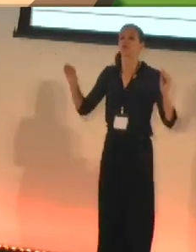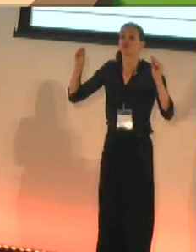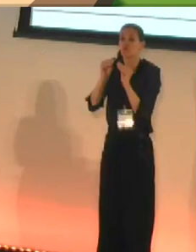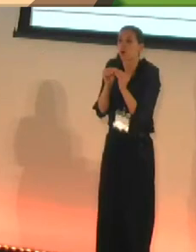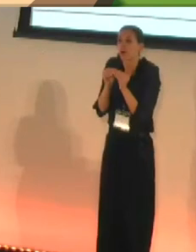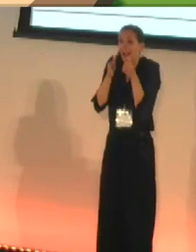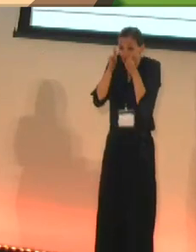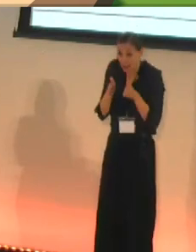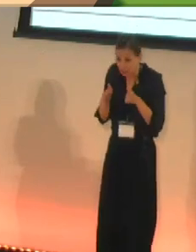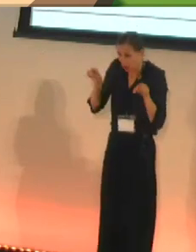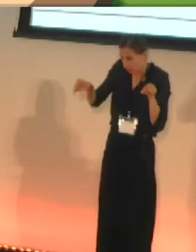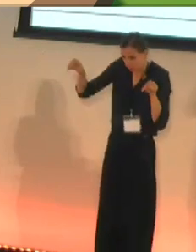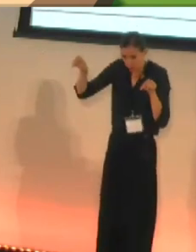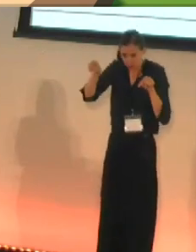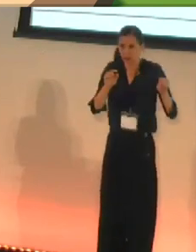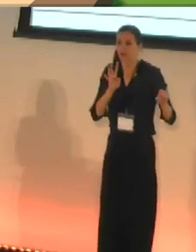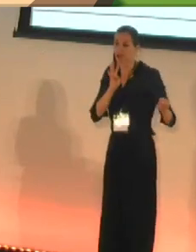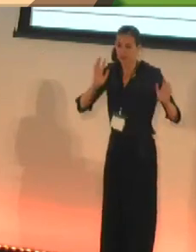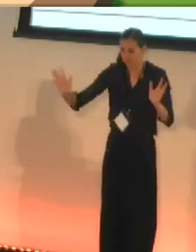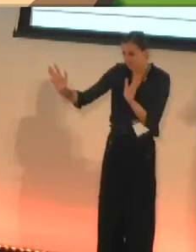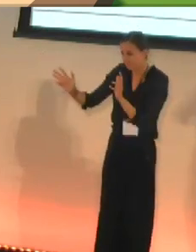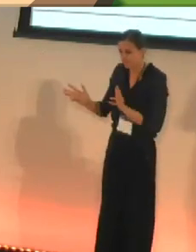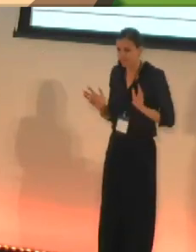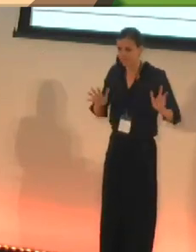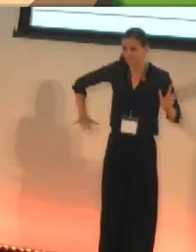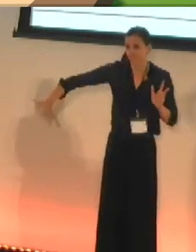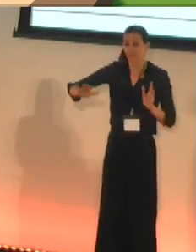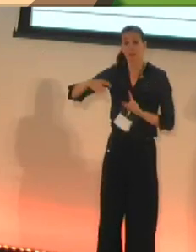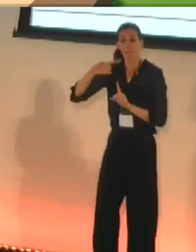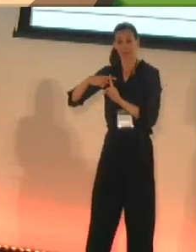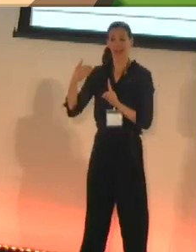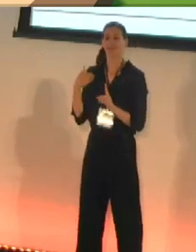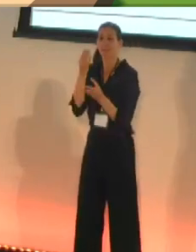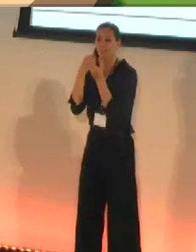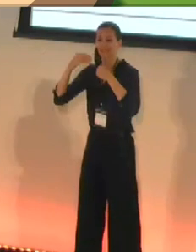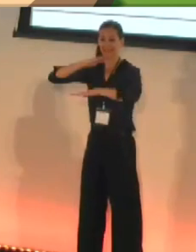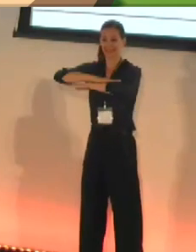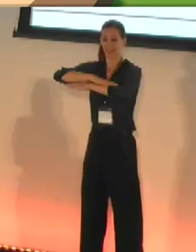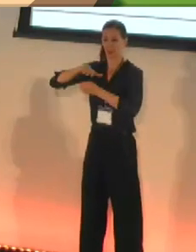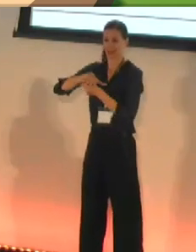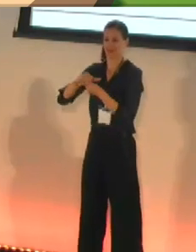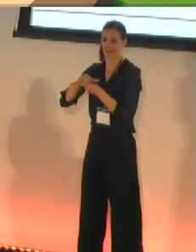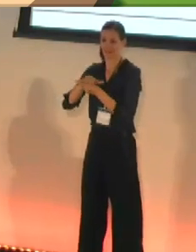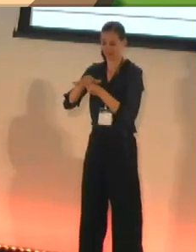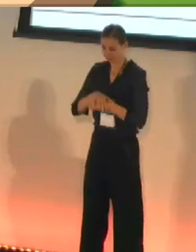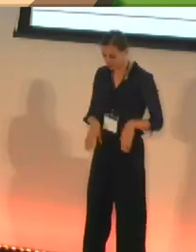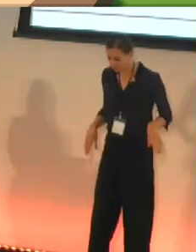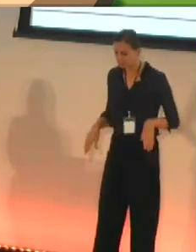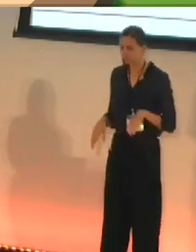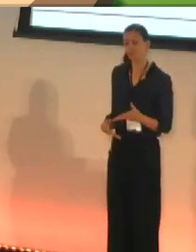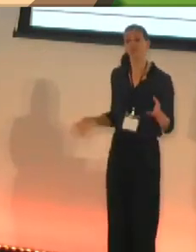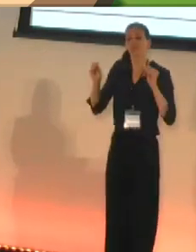avatars talking around the entire space, as well as an entire picnic table area. Now, in addition to this larger, more